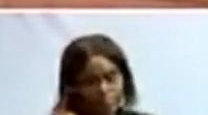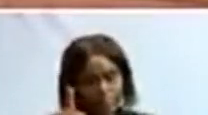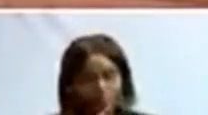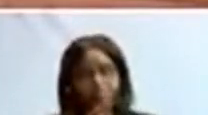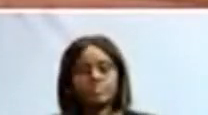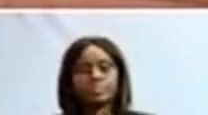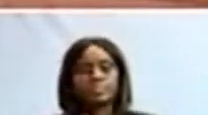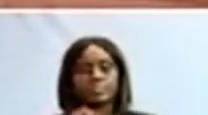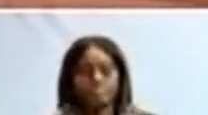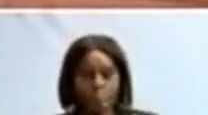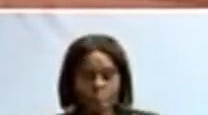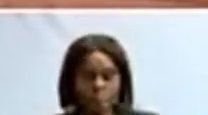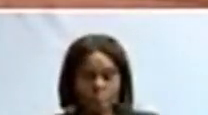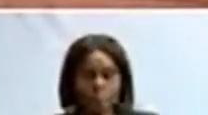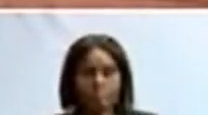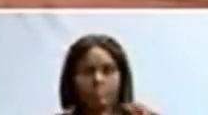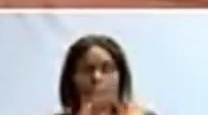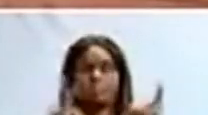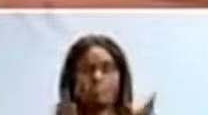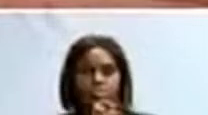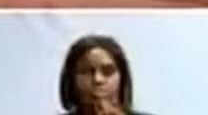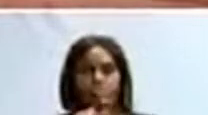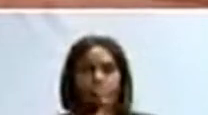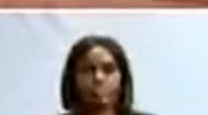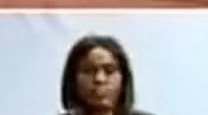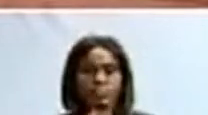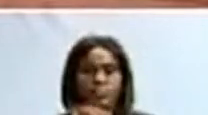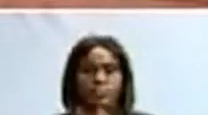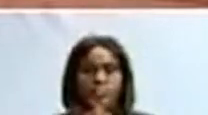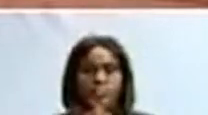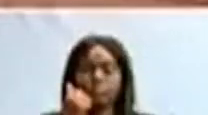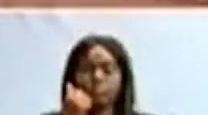solve personal family problems at home.